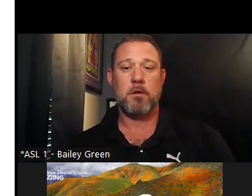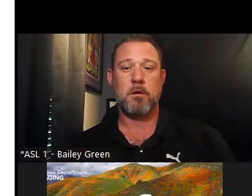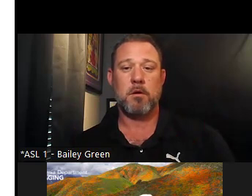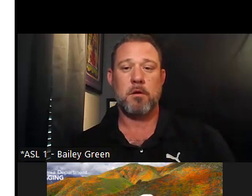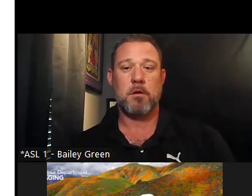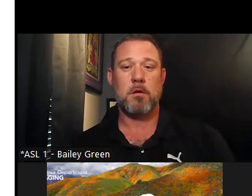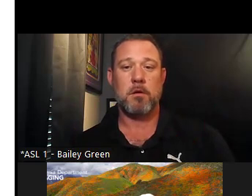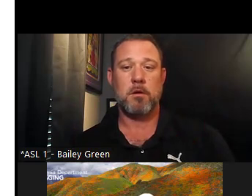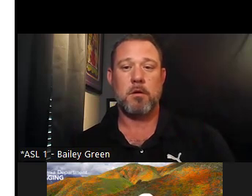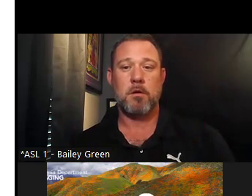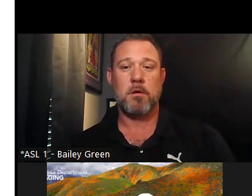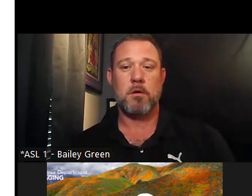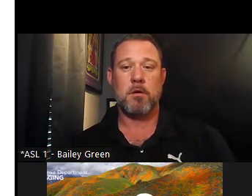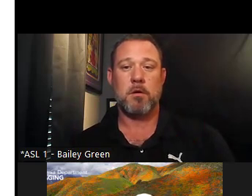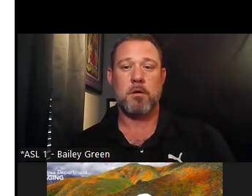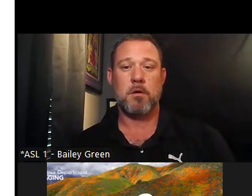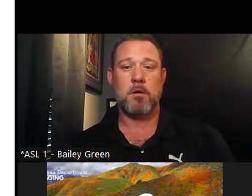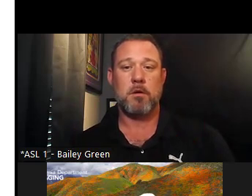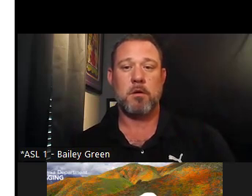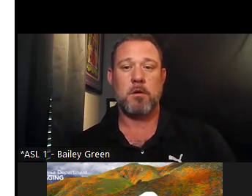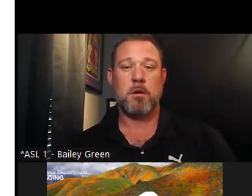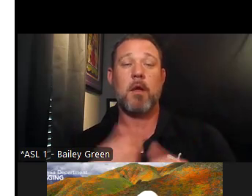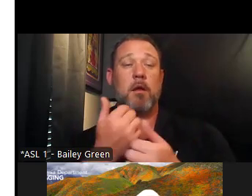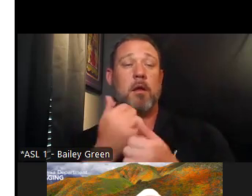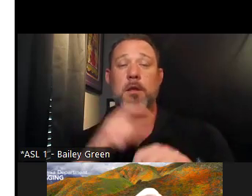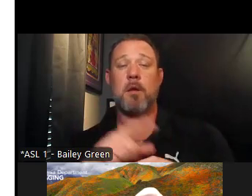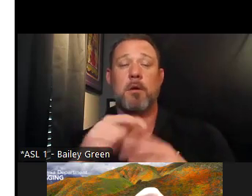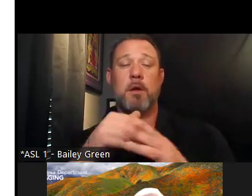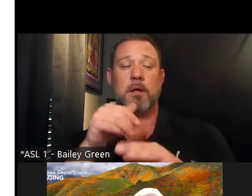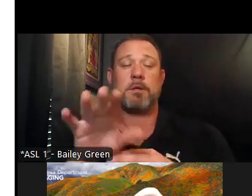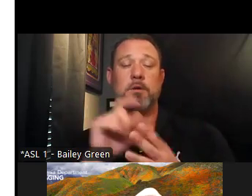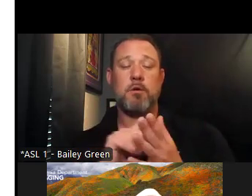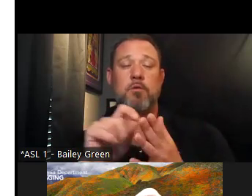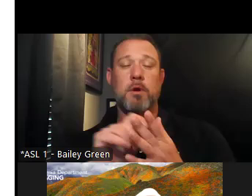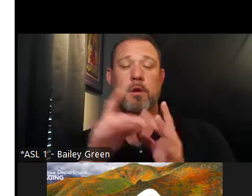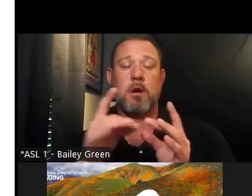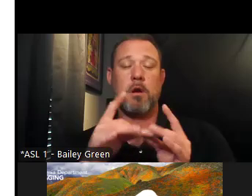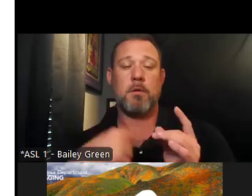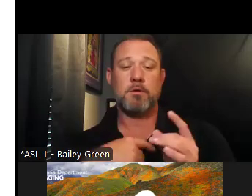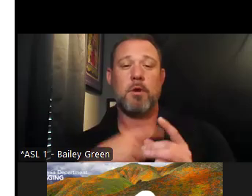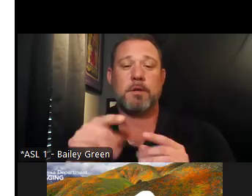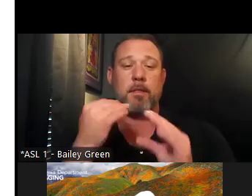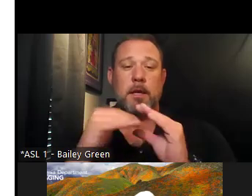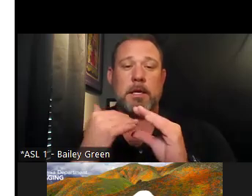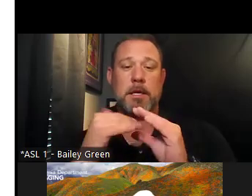Again, at any time, you can send your written comments to us at Engage,